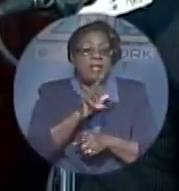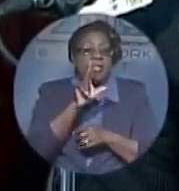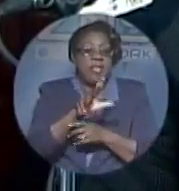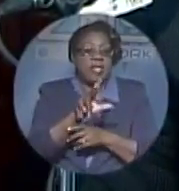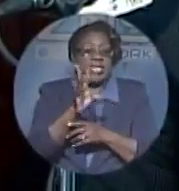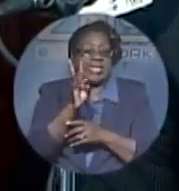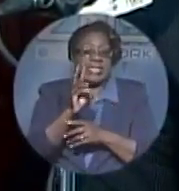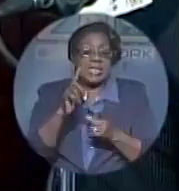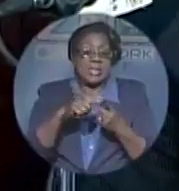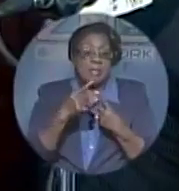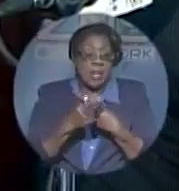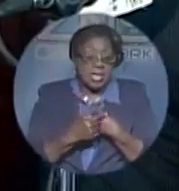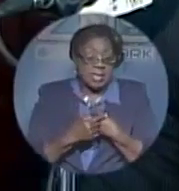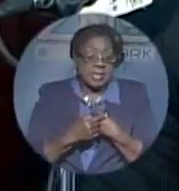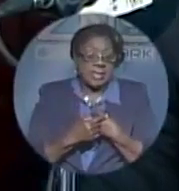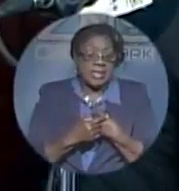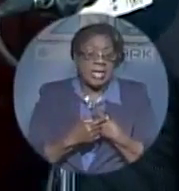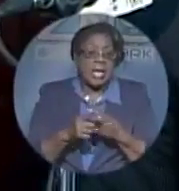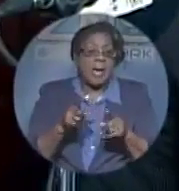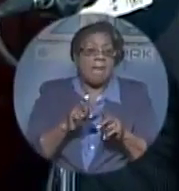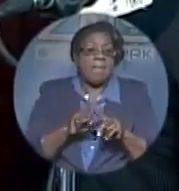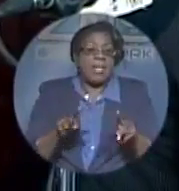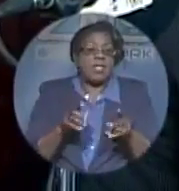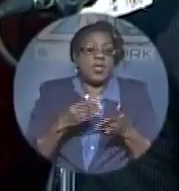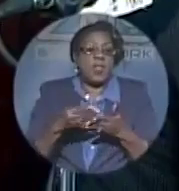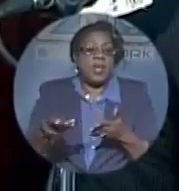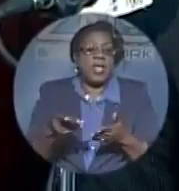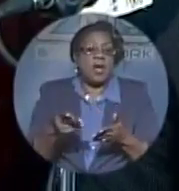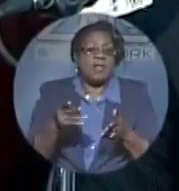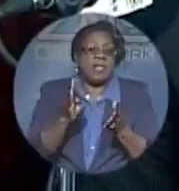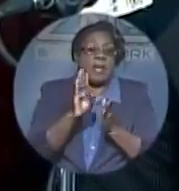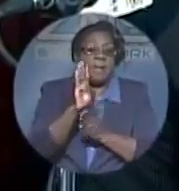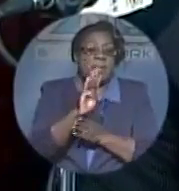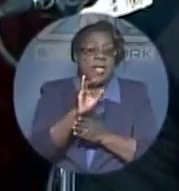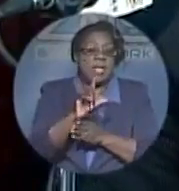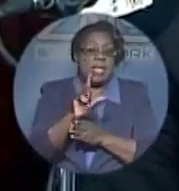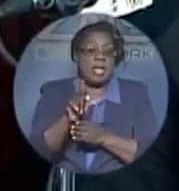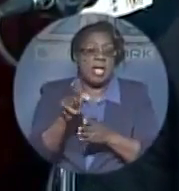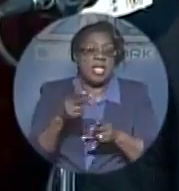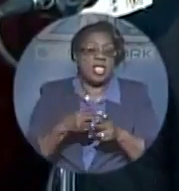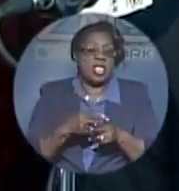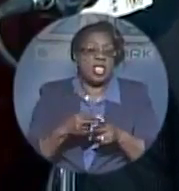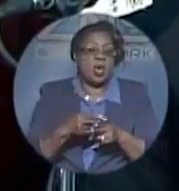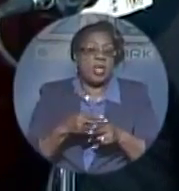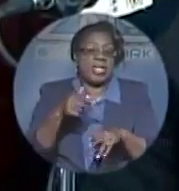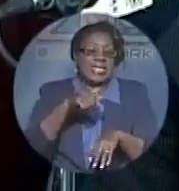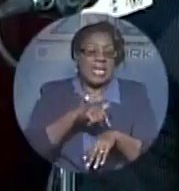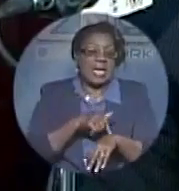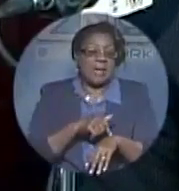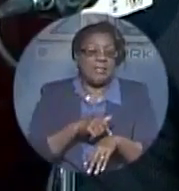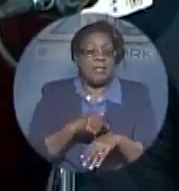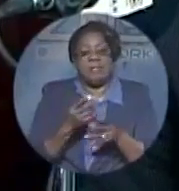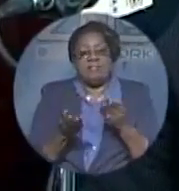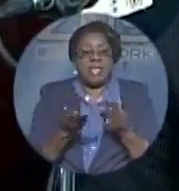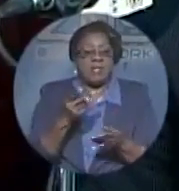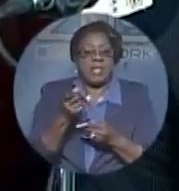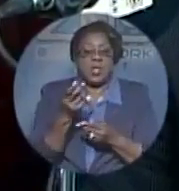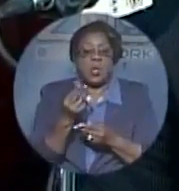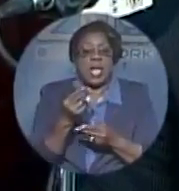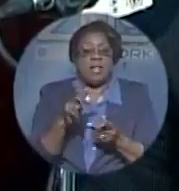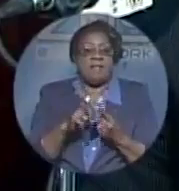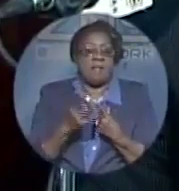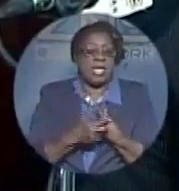months, even though it is extended to them, and they're opting to go on maybe a 12-month or an 18-month arrangement.